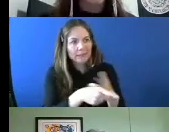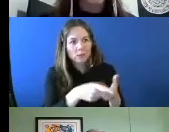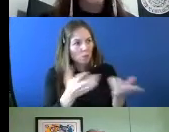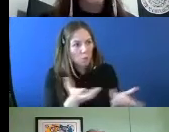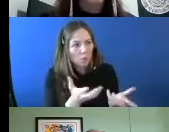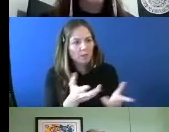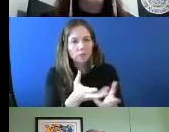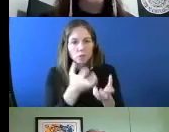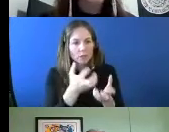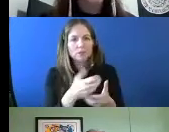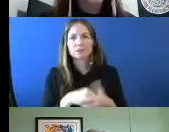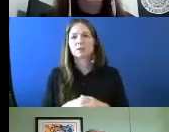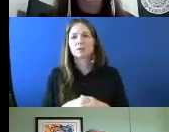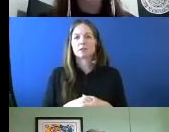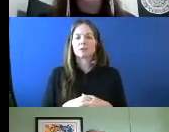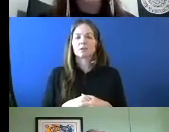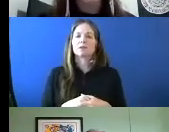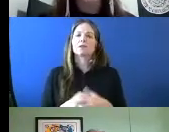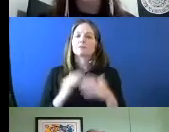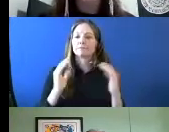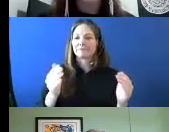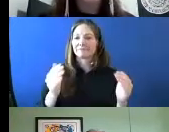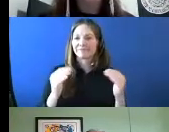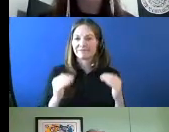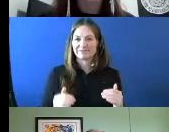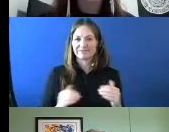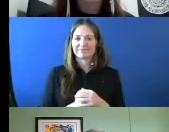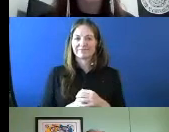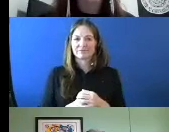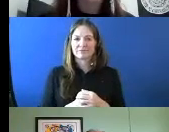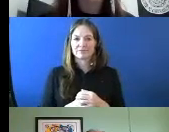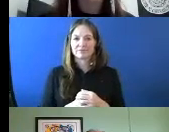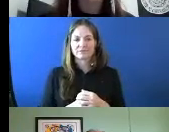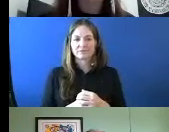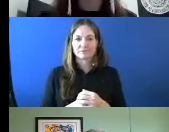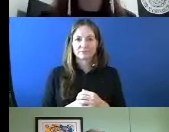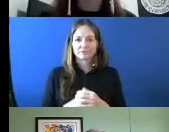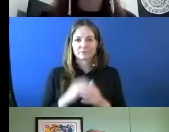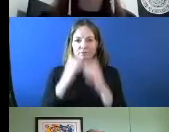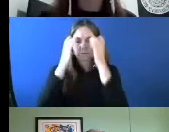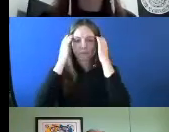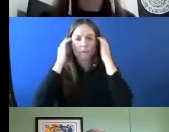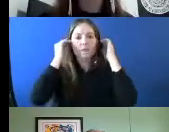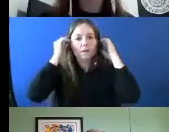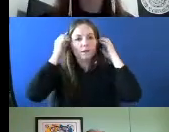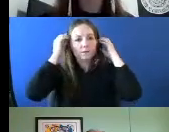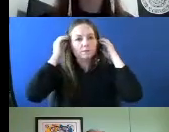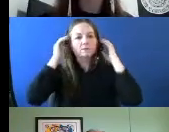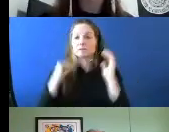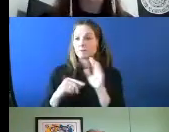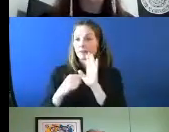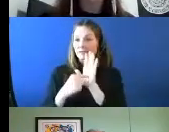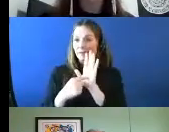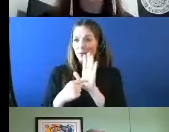And then we'll move on to this slide here, which I just wanted to go over an example of our